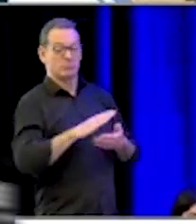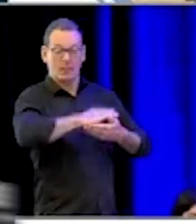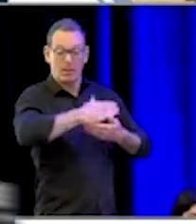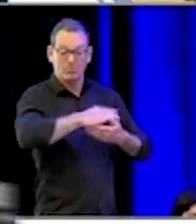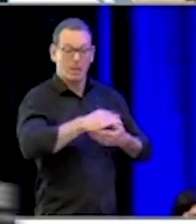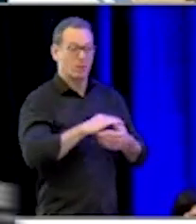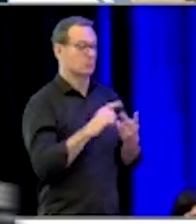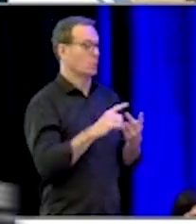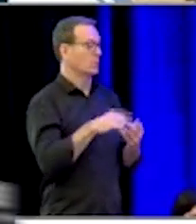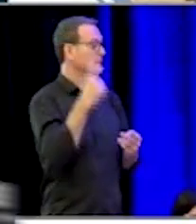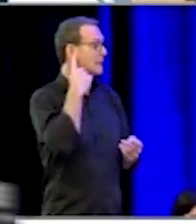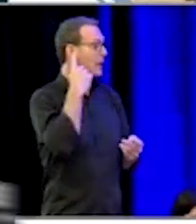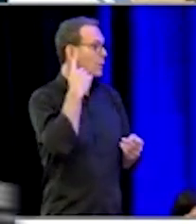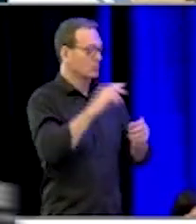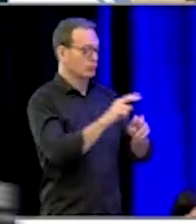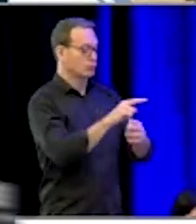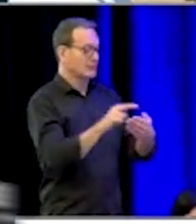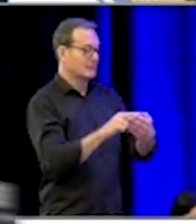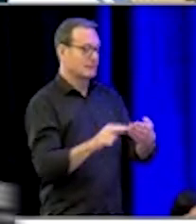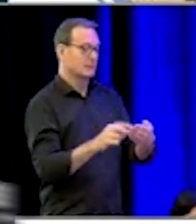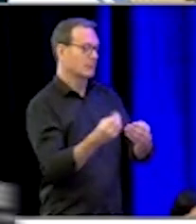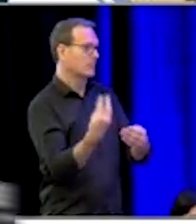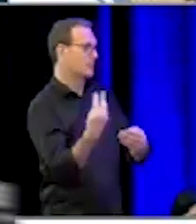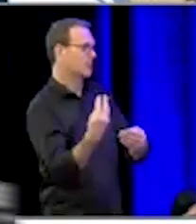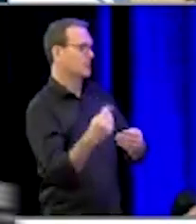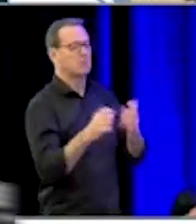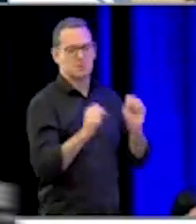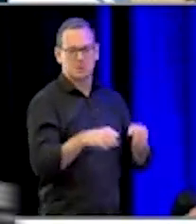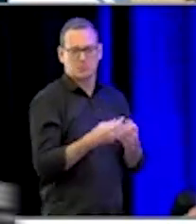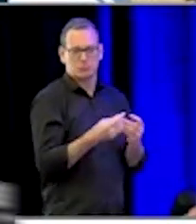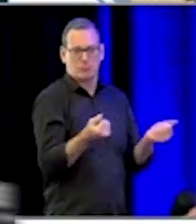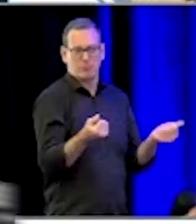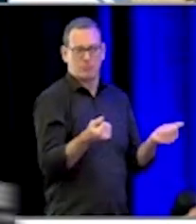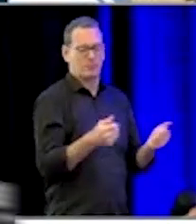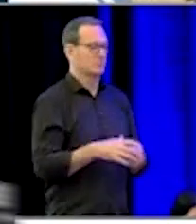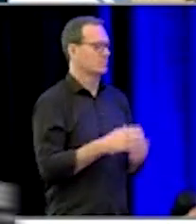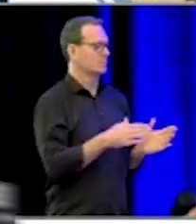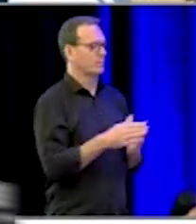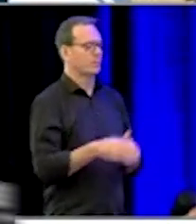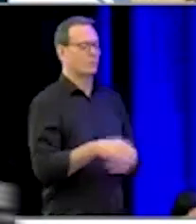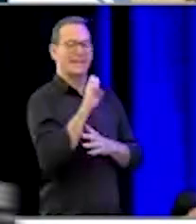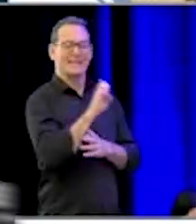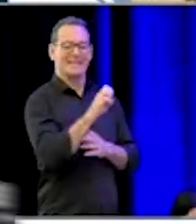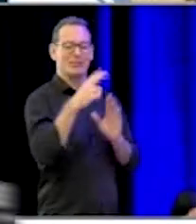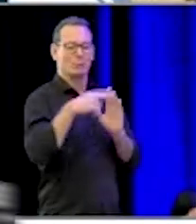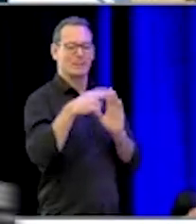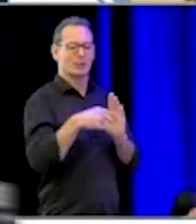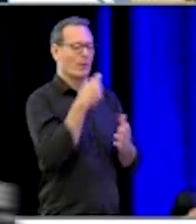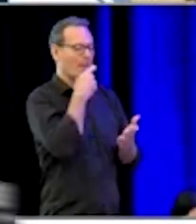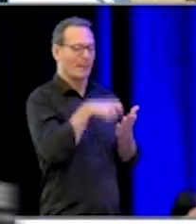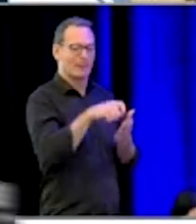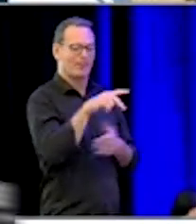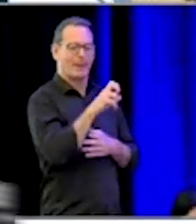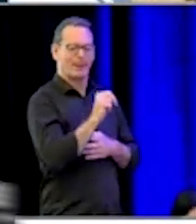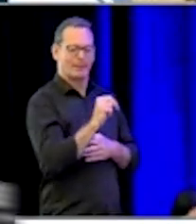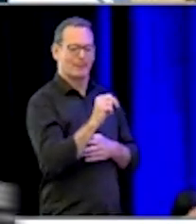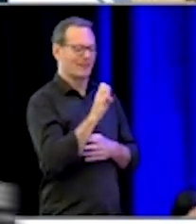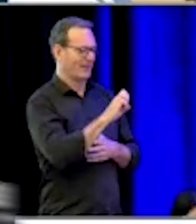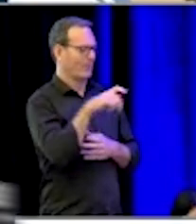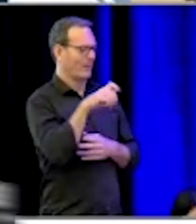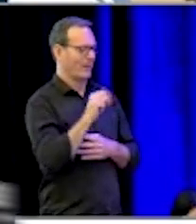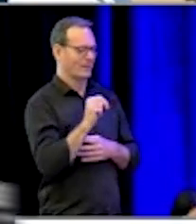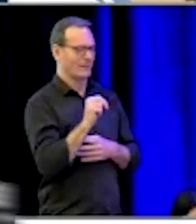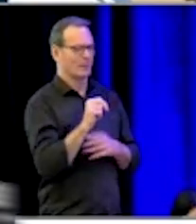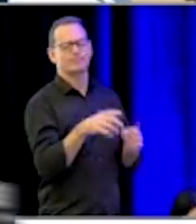software. E-reader pens for reading and comprehension barriers. We had a gentleman just a couple months ago